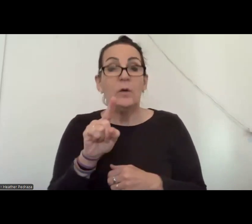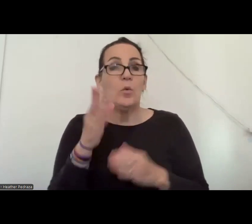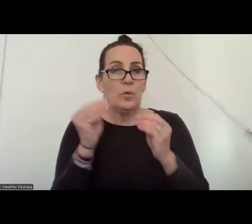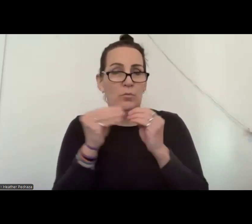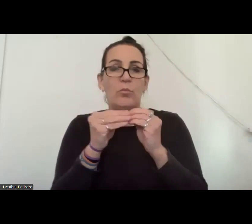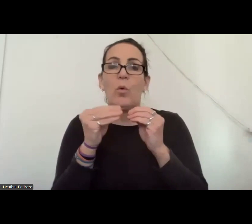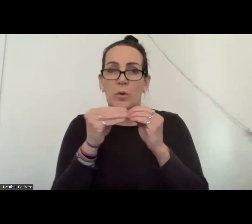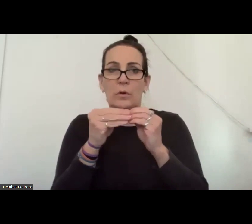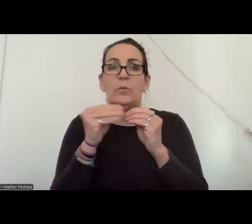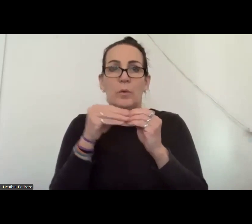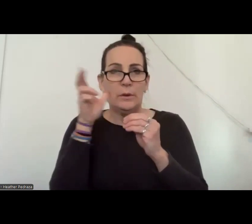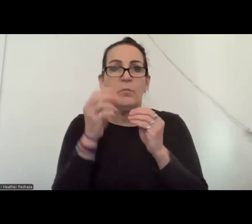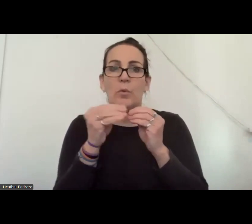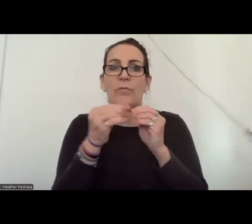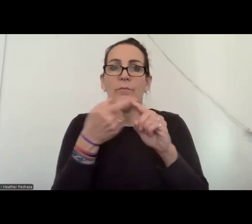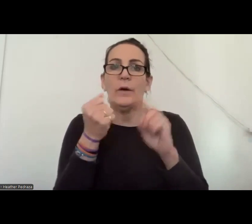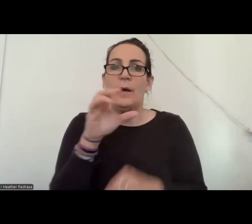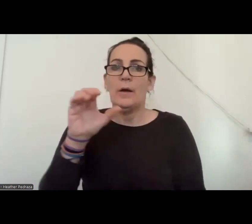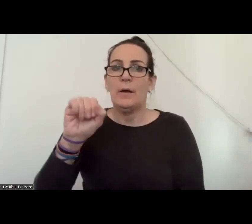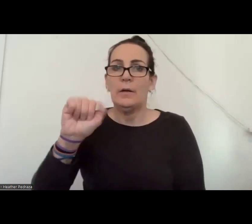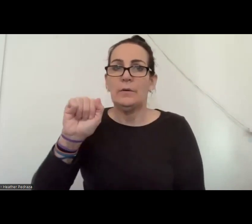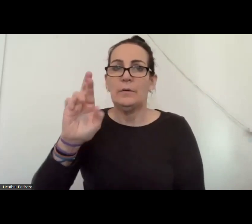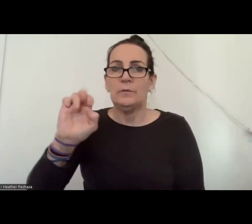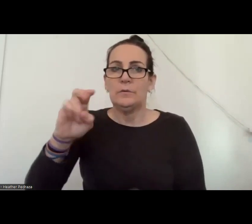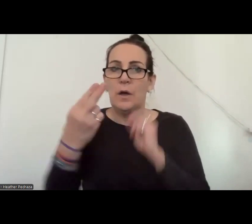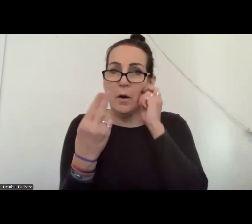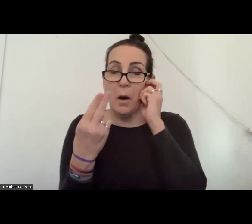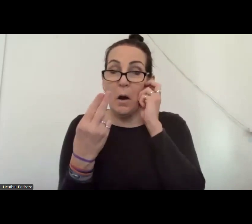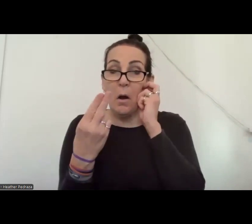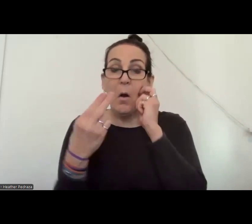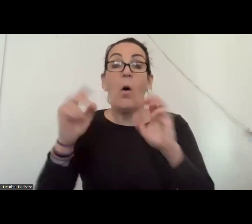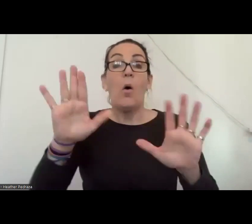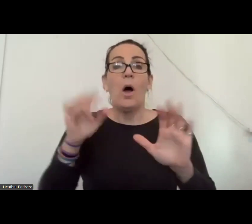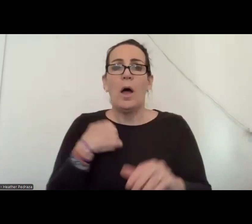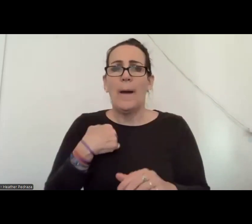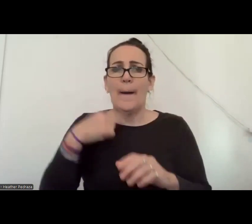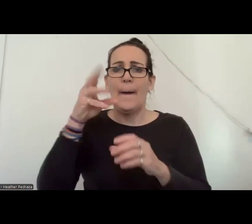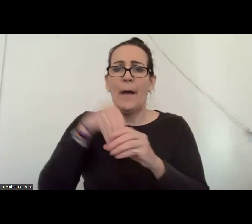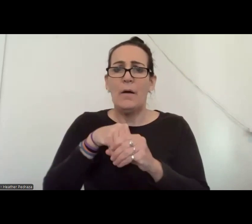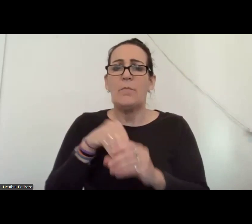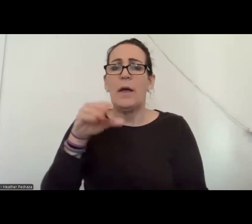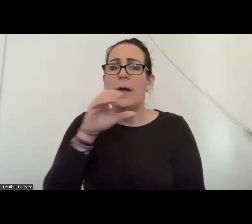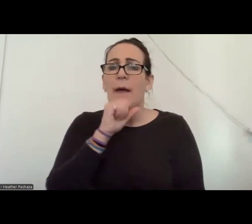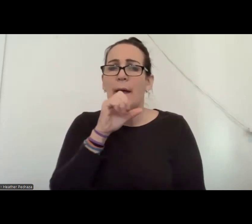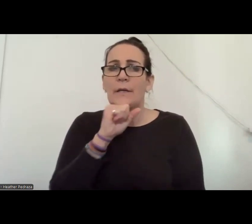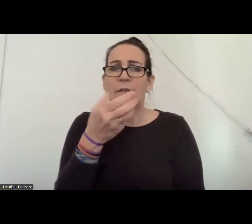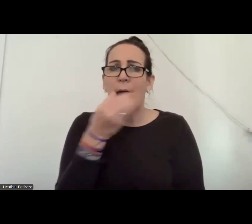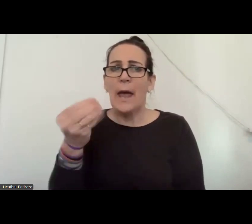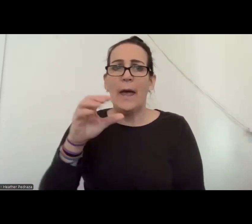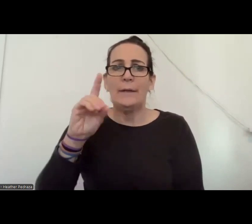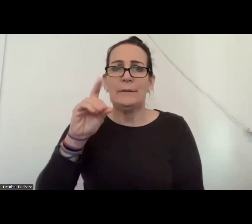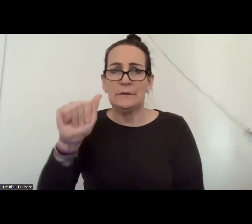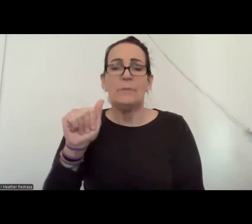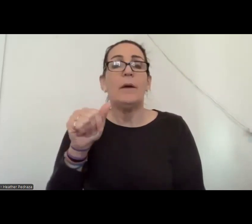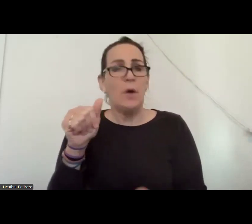about the annual report. Is that right? Actually, no, I'm doing aging and disability lived experience advice. Oh, okay. So you won't be hearing much more, but you'll